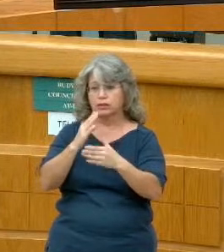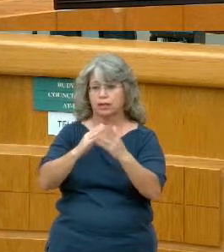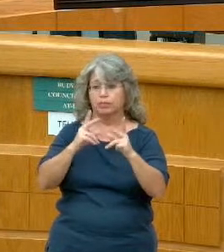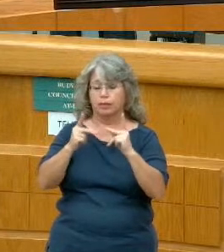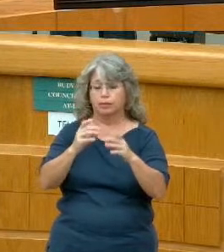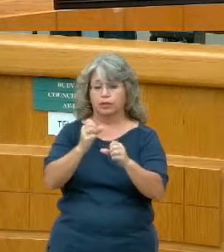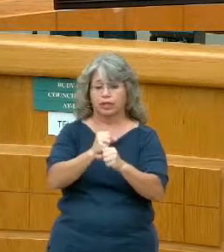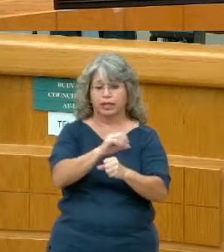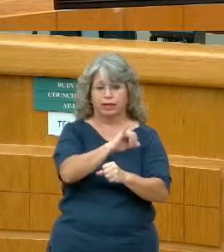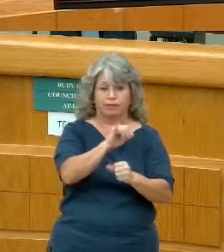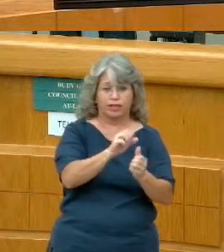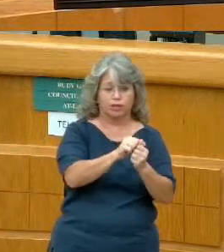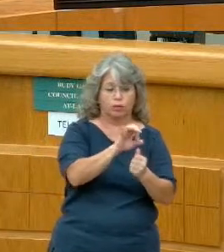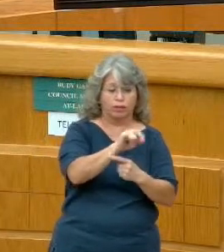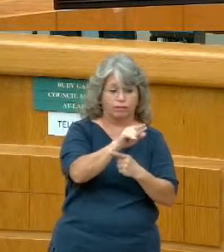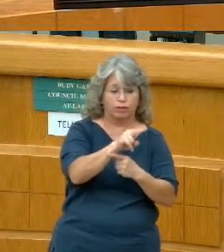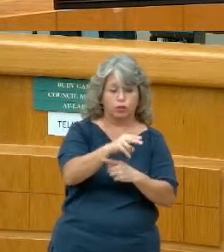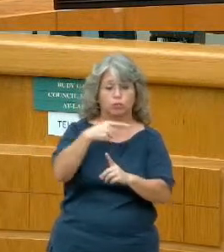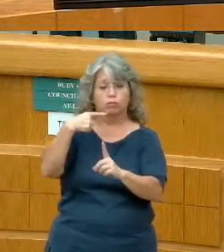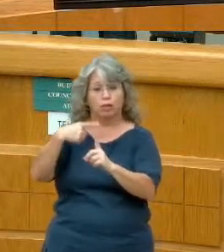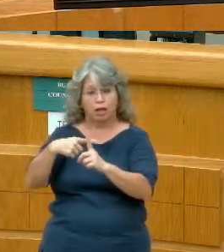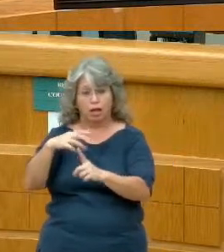with flu and COVID-19.